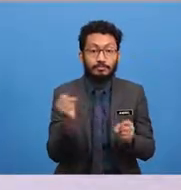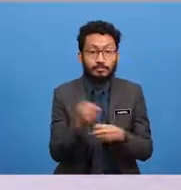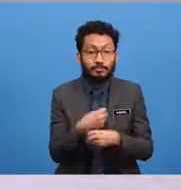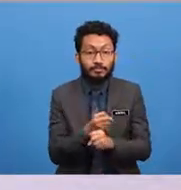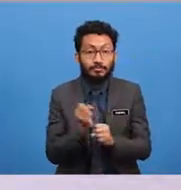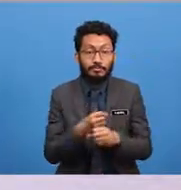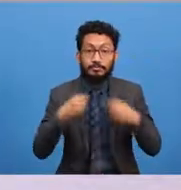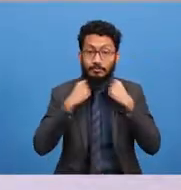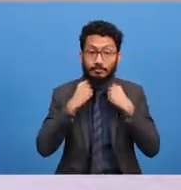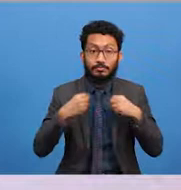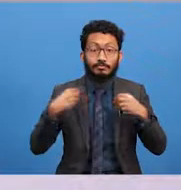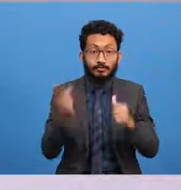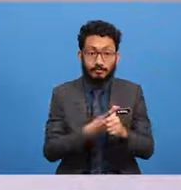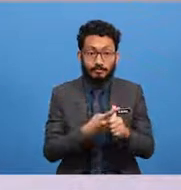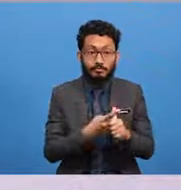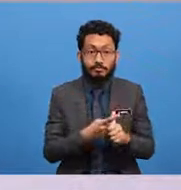is cotton.